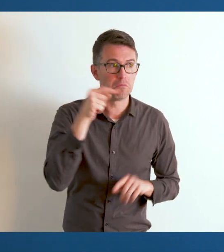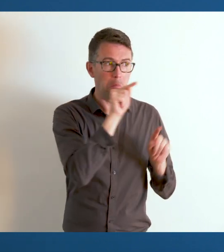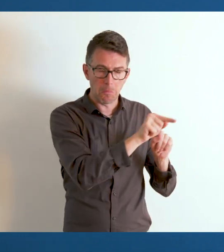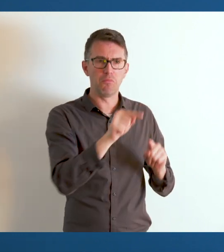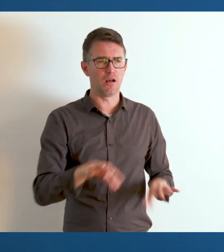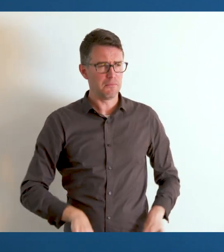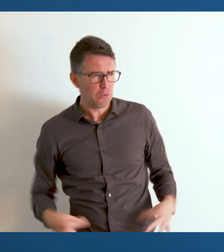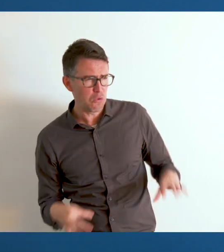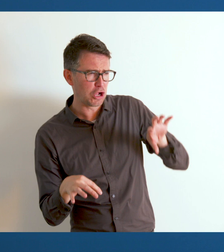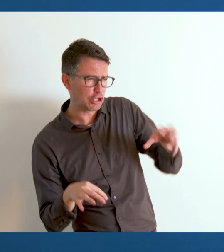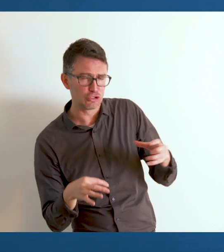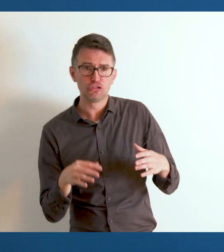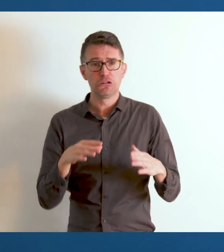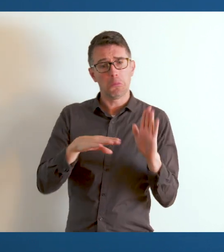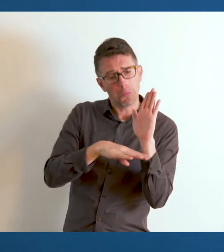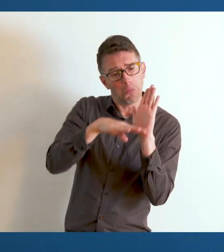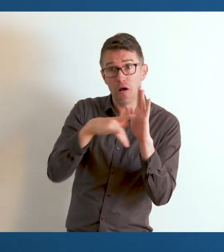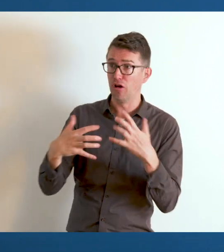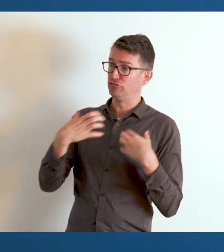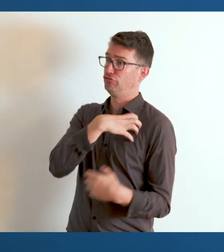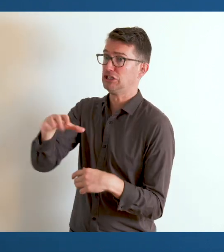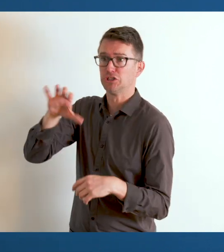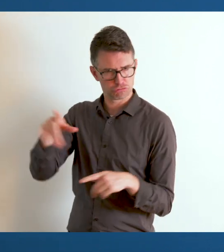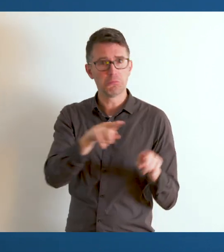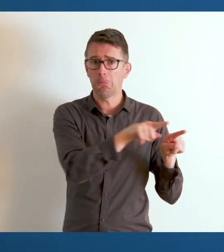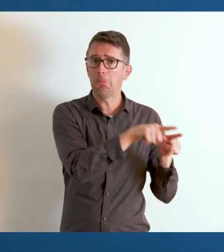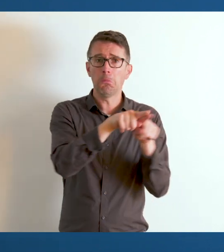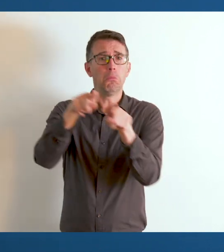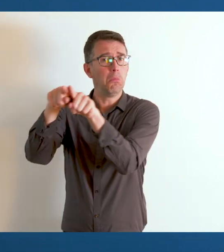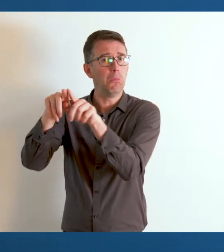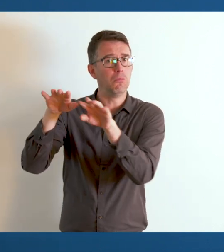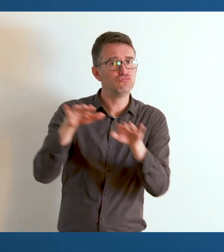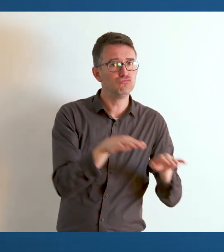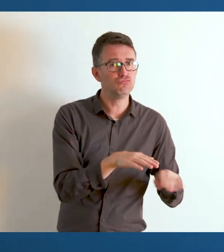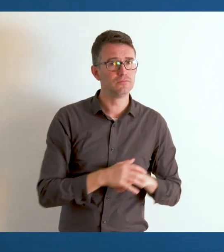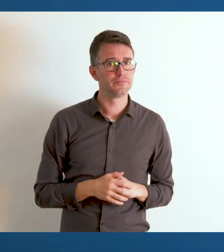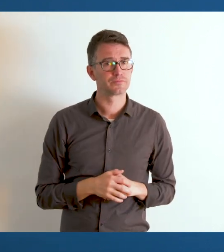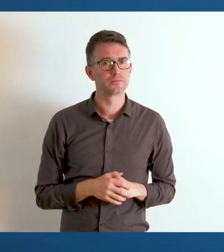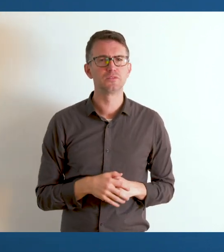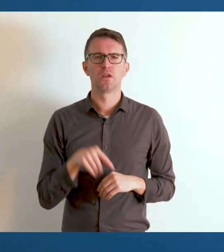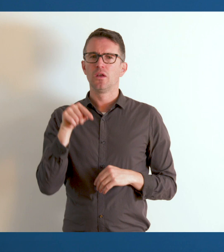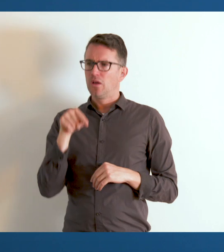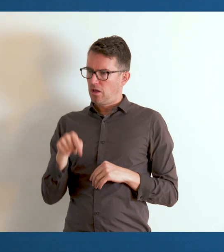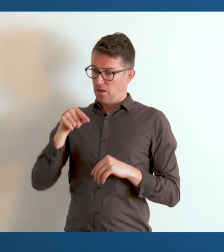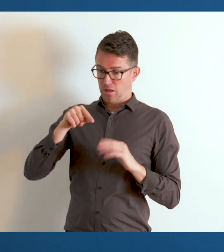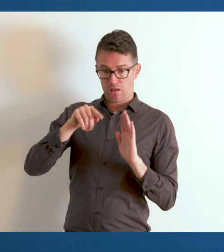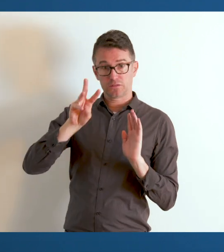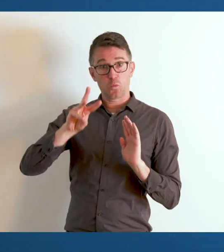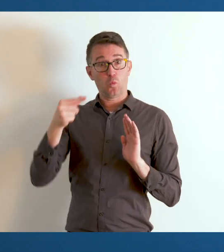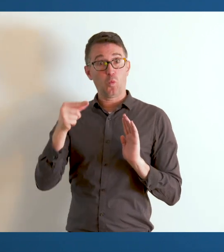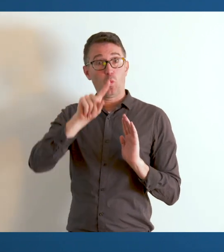evidence that they are applicable in all of these situations. So they're designed to be internationally